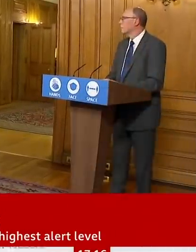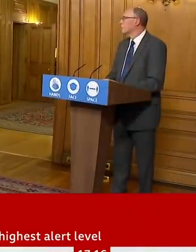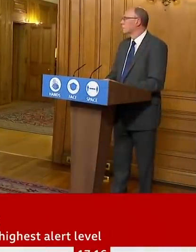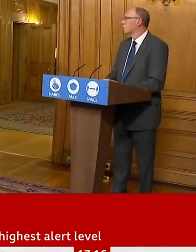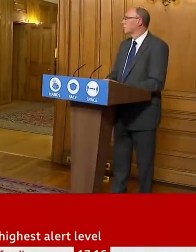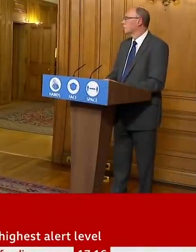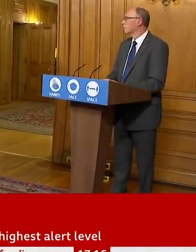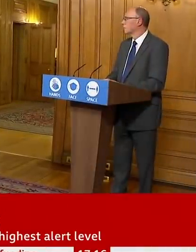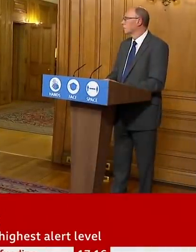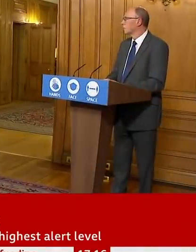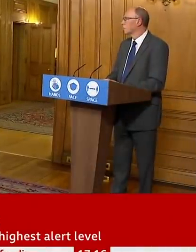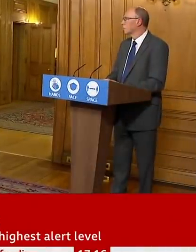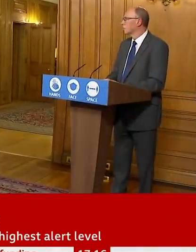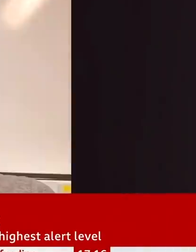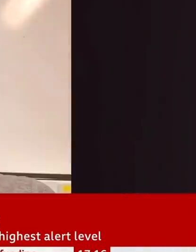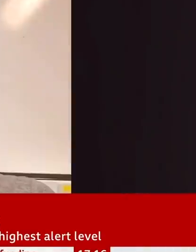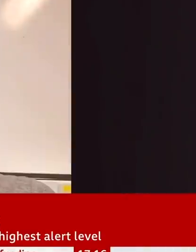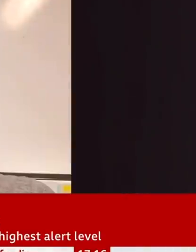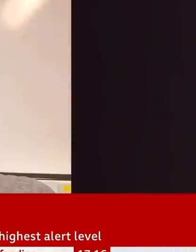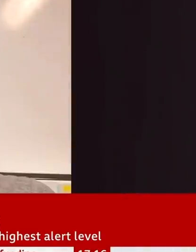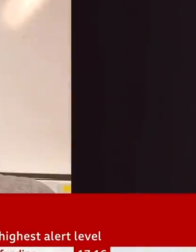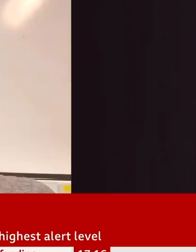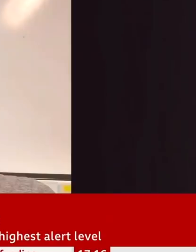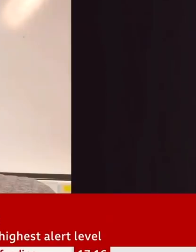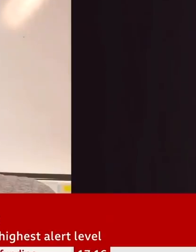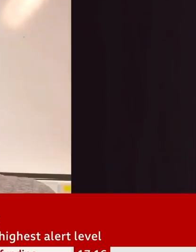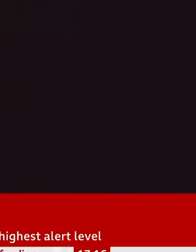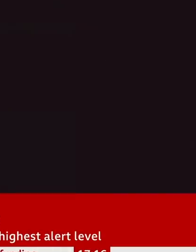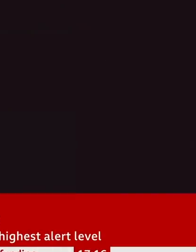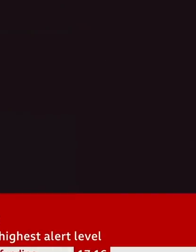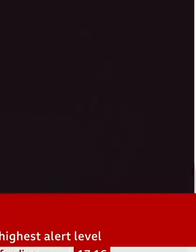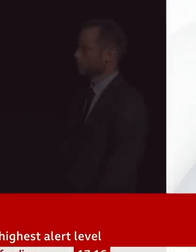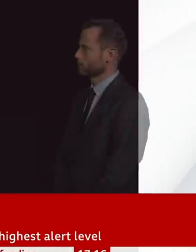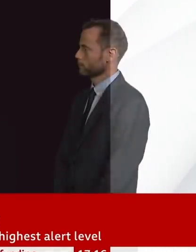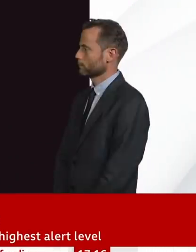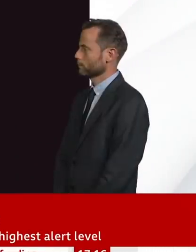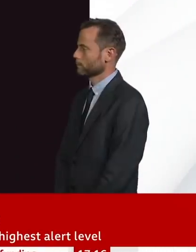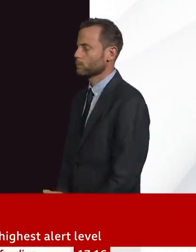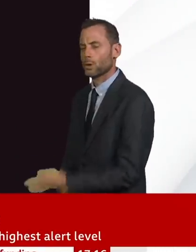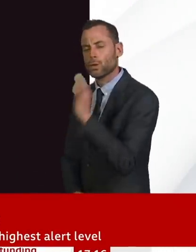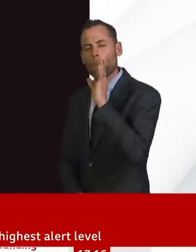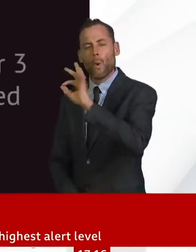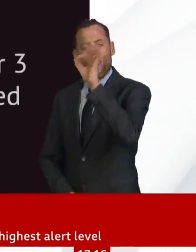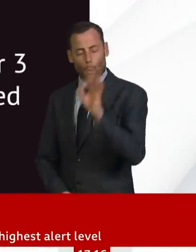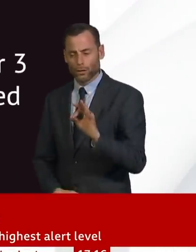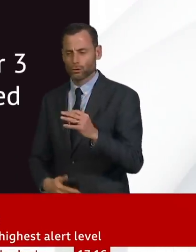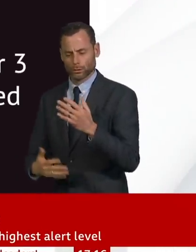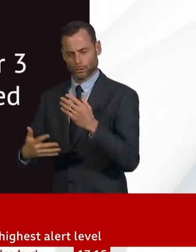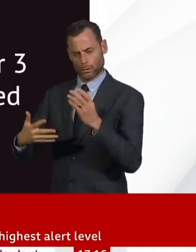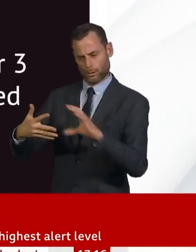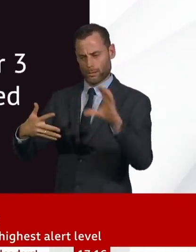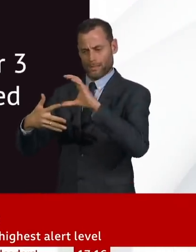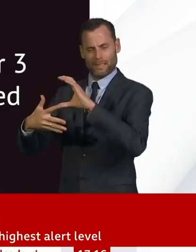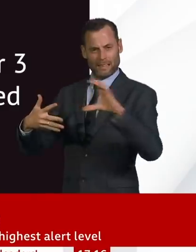How many places under Tier 3 restrictions would be needed before implementing a national lockdown? Well, I think what we're trying